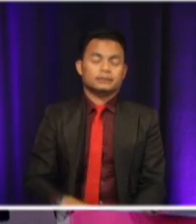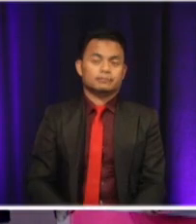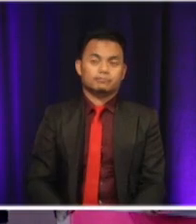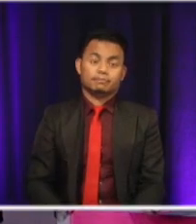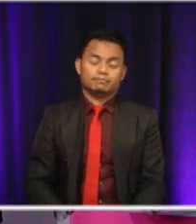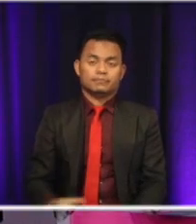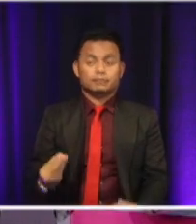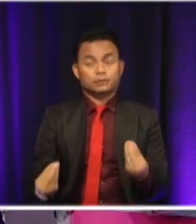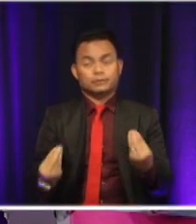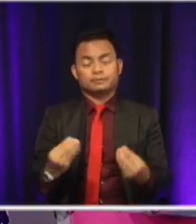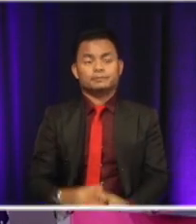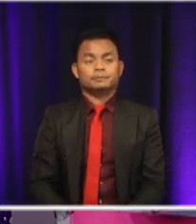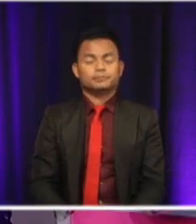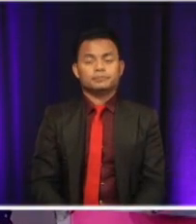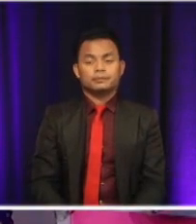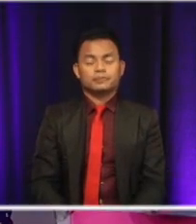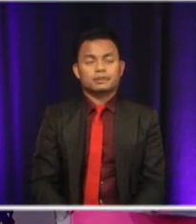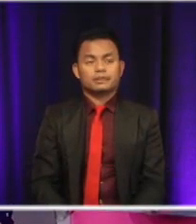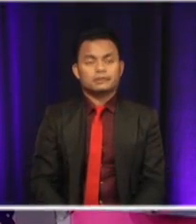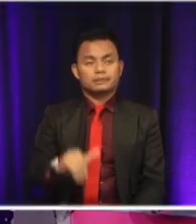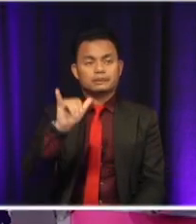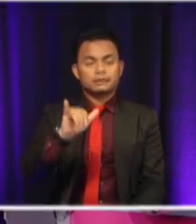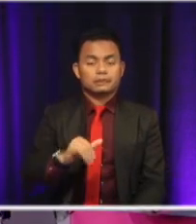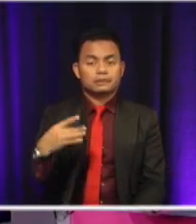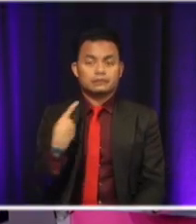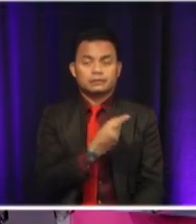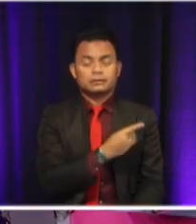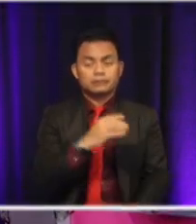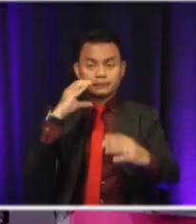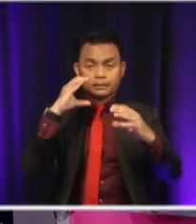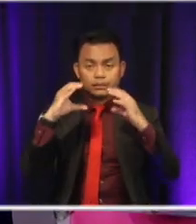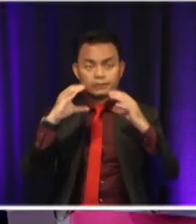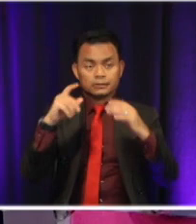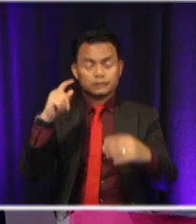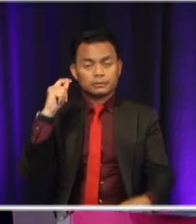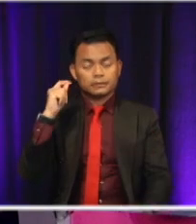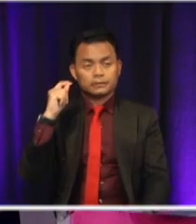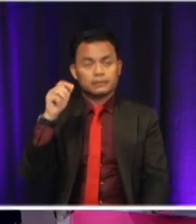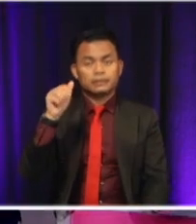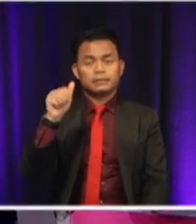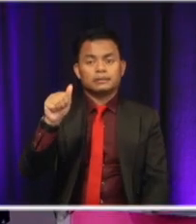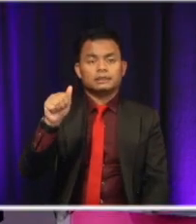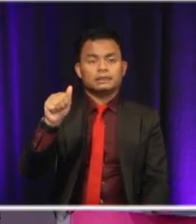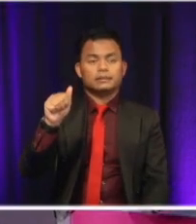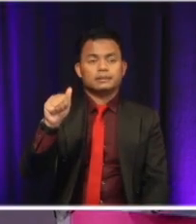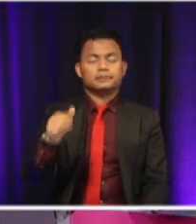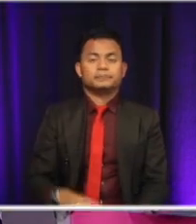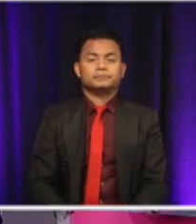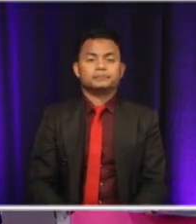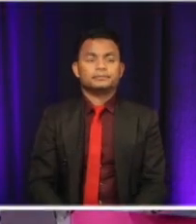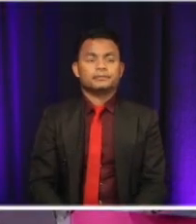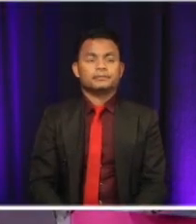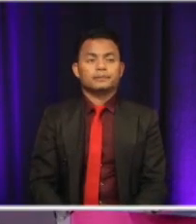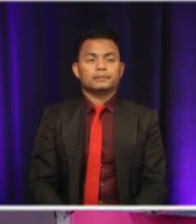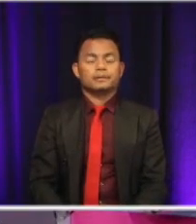like. As we mentioned earlier, very similar to prose, an A question requires candidates